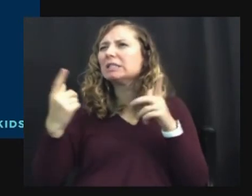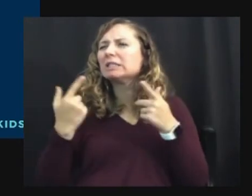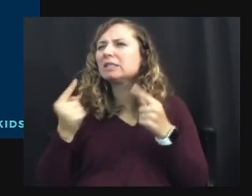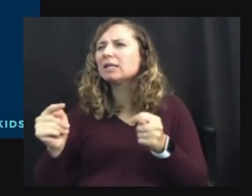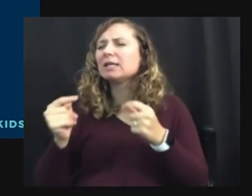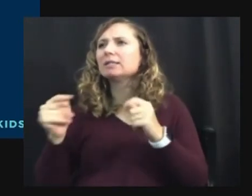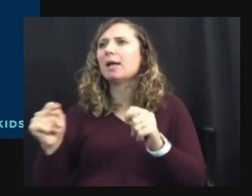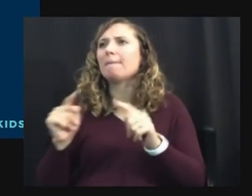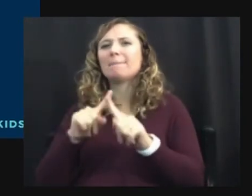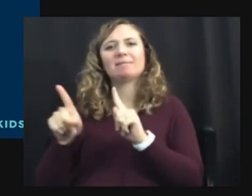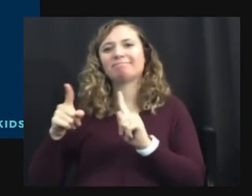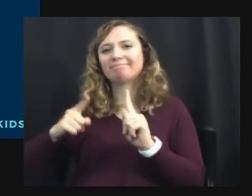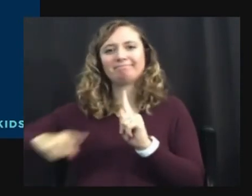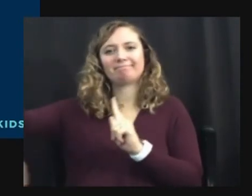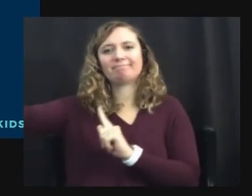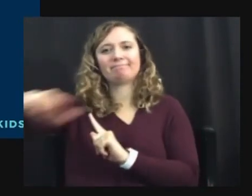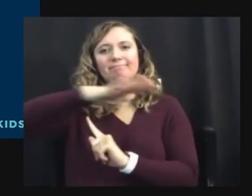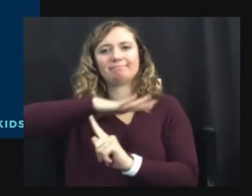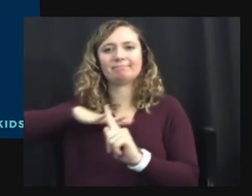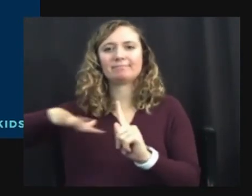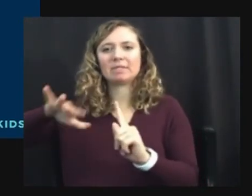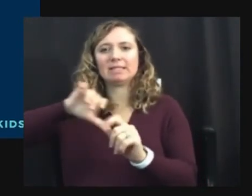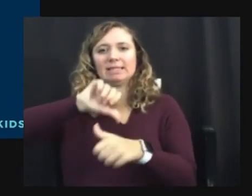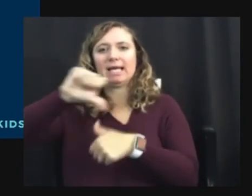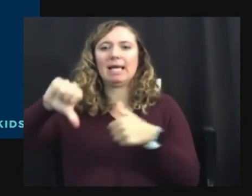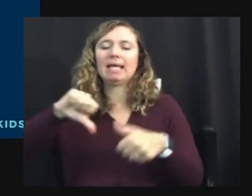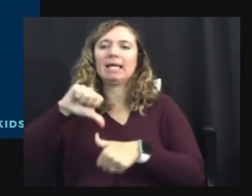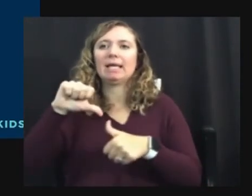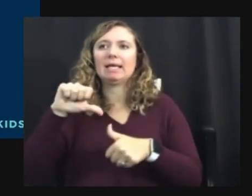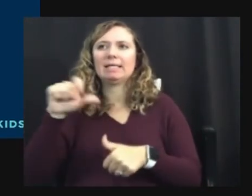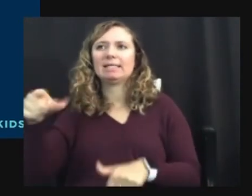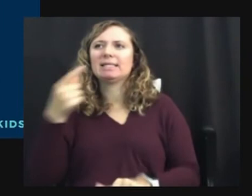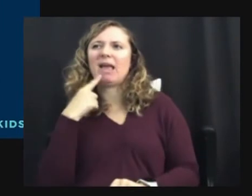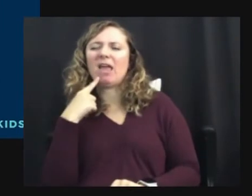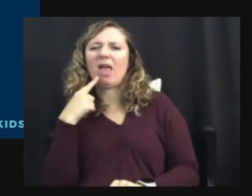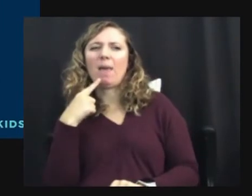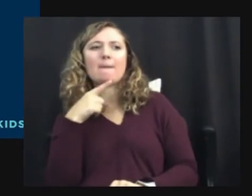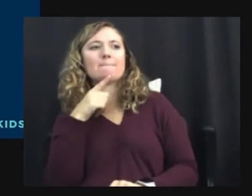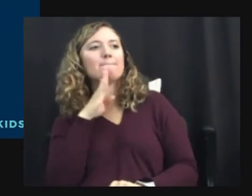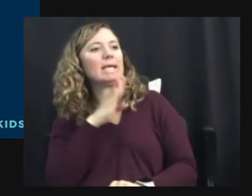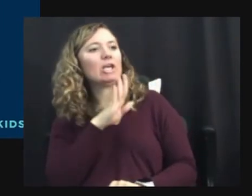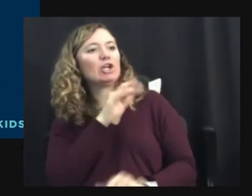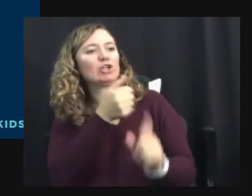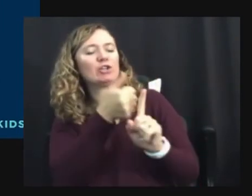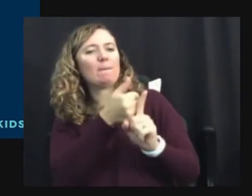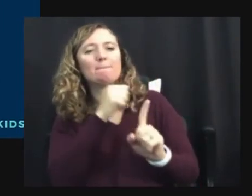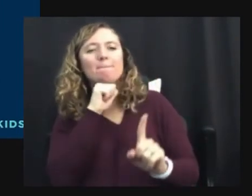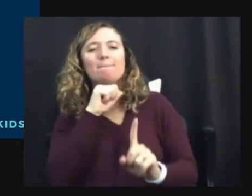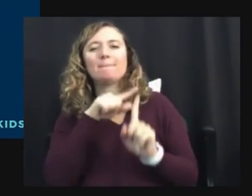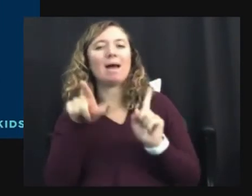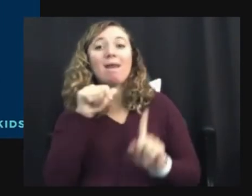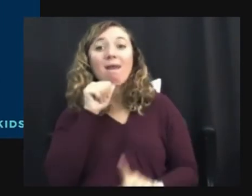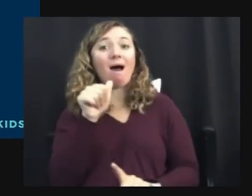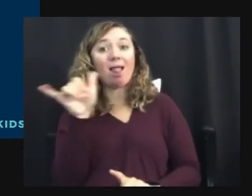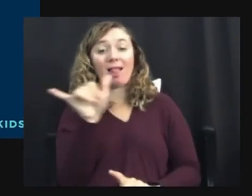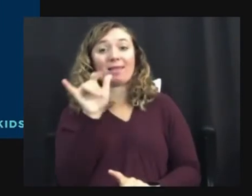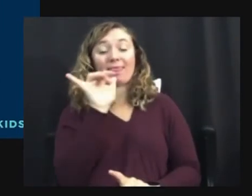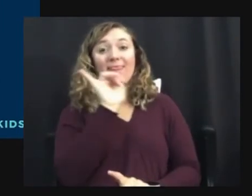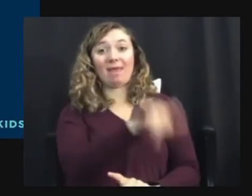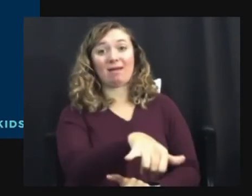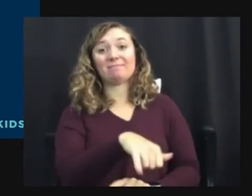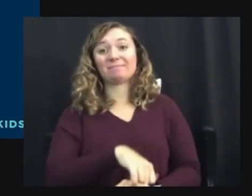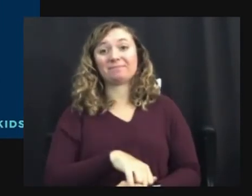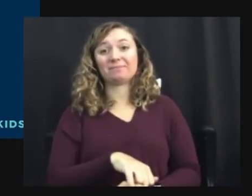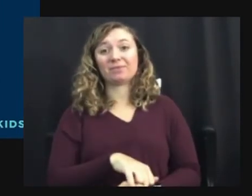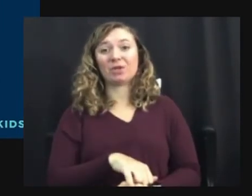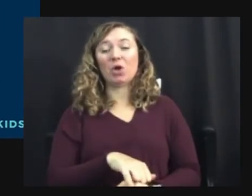but society is like, be yourself, but not like that. Quiet hands, don't do that in public,